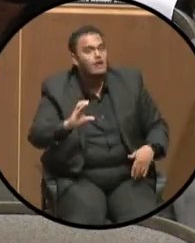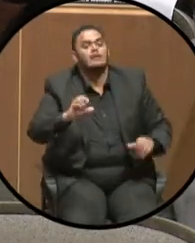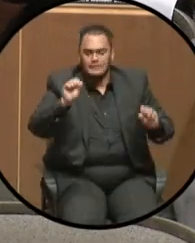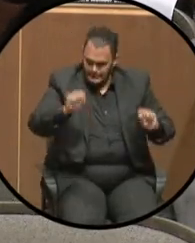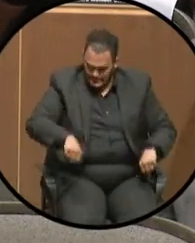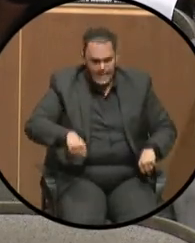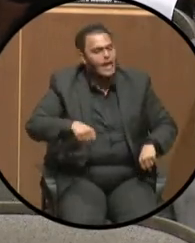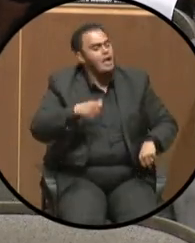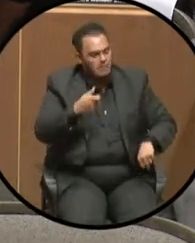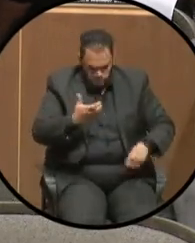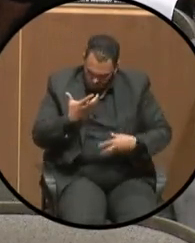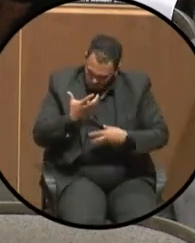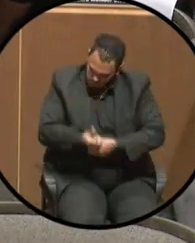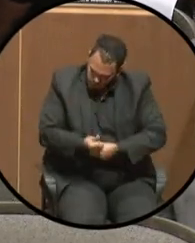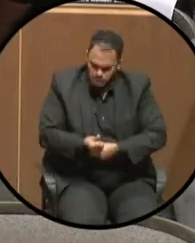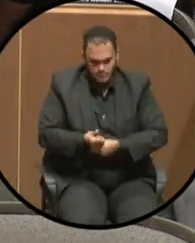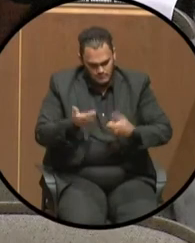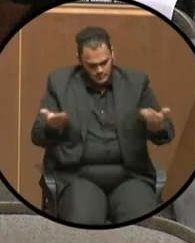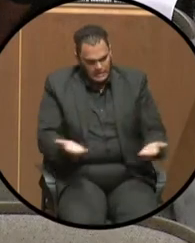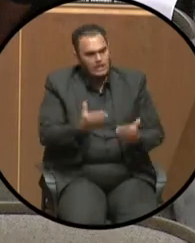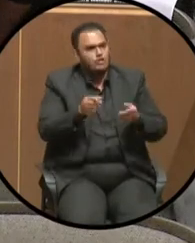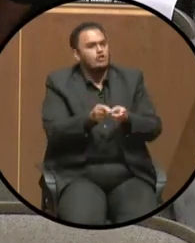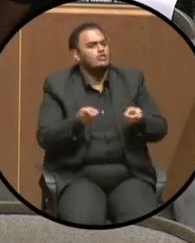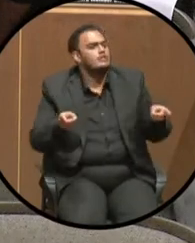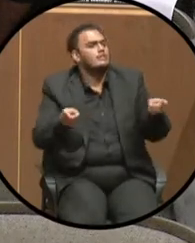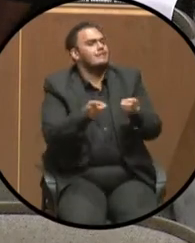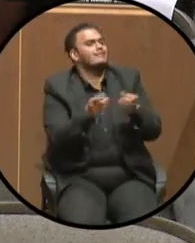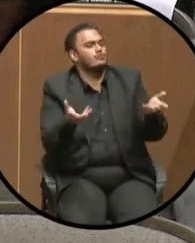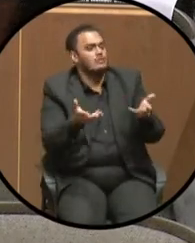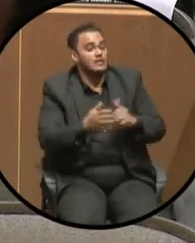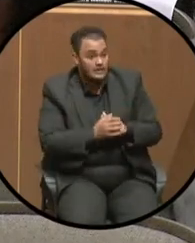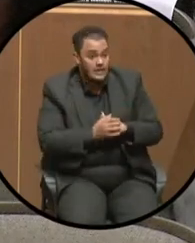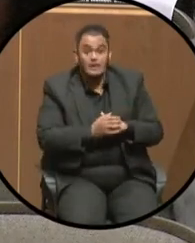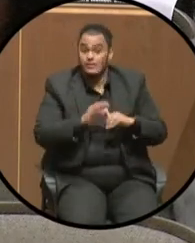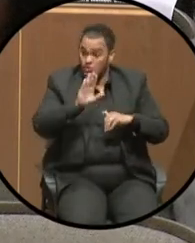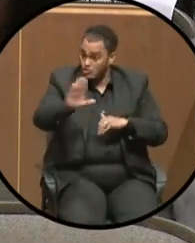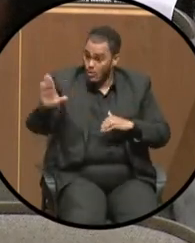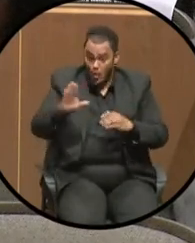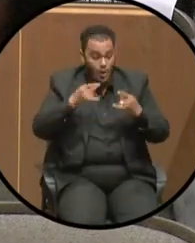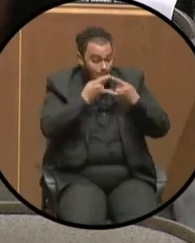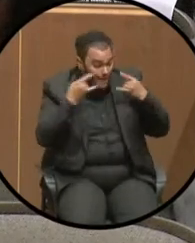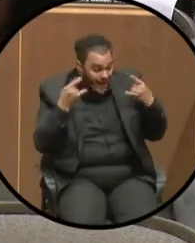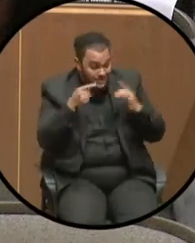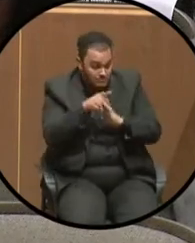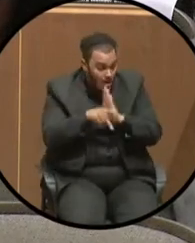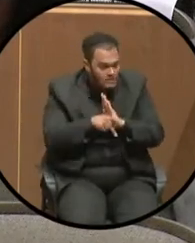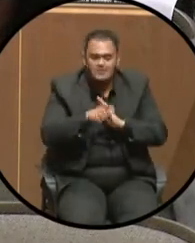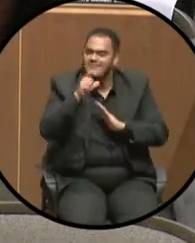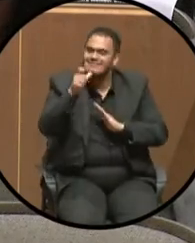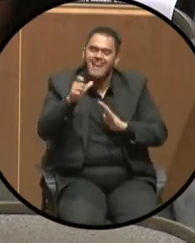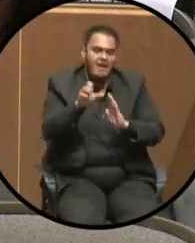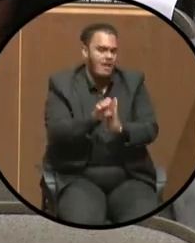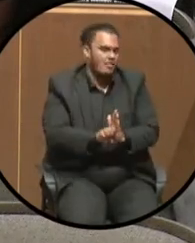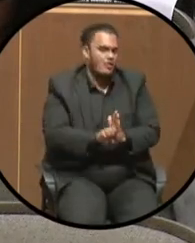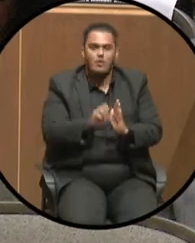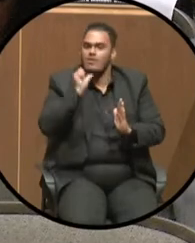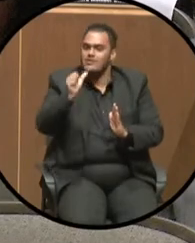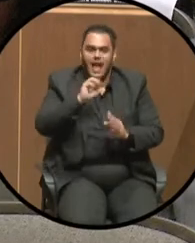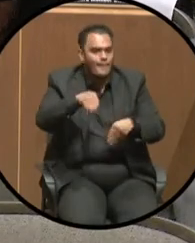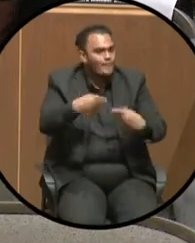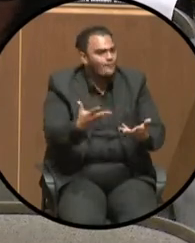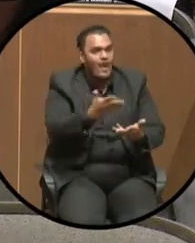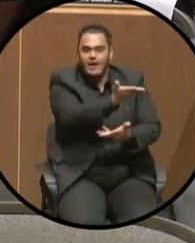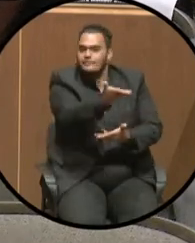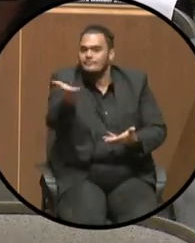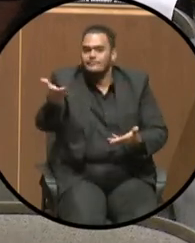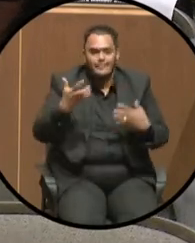utmost confidence in the district. Your mask policy is not ethical and does not give Orange County citizens confidence in this district. Informed